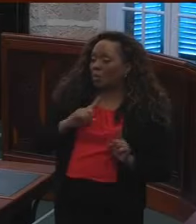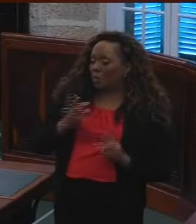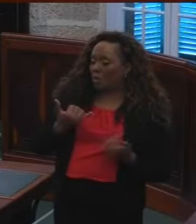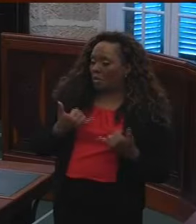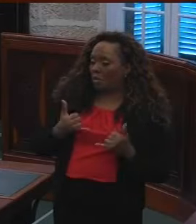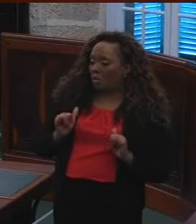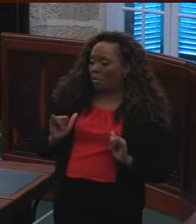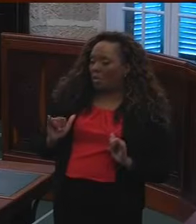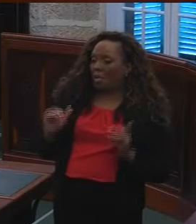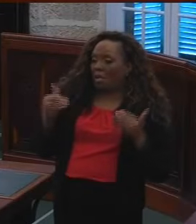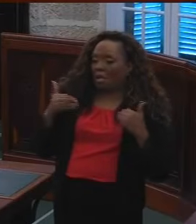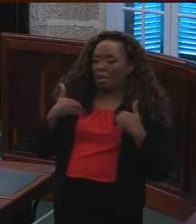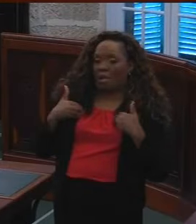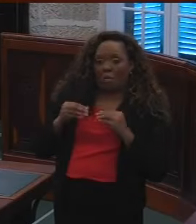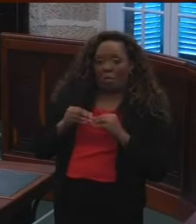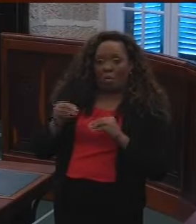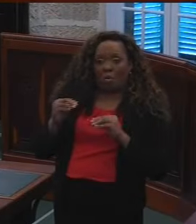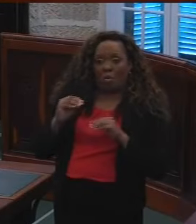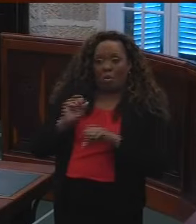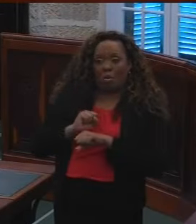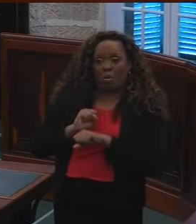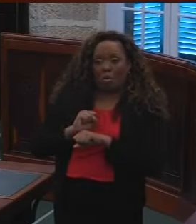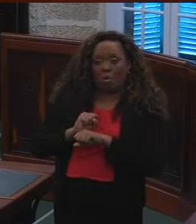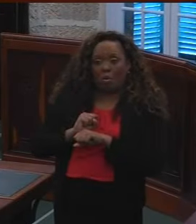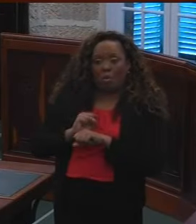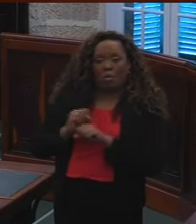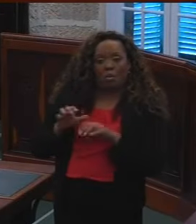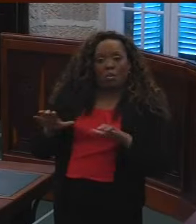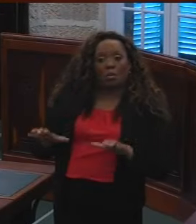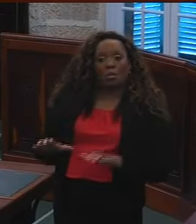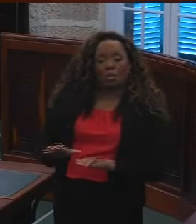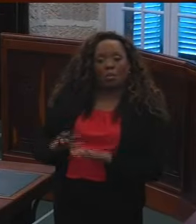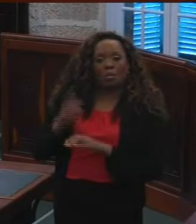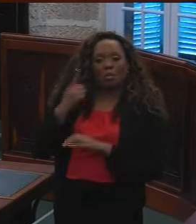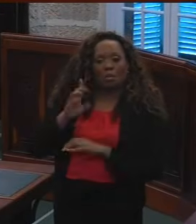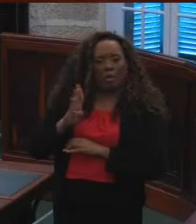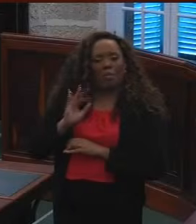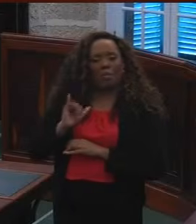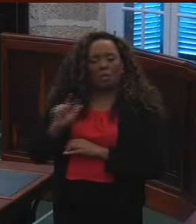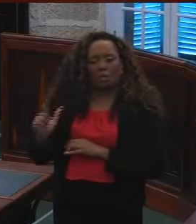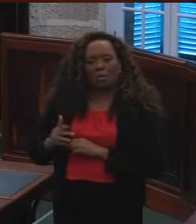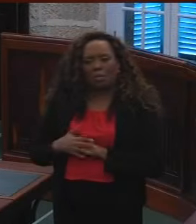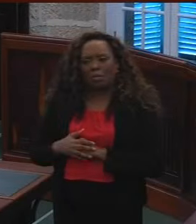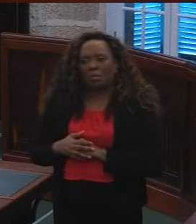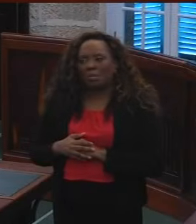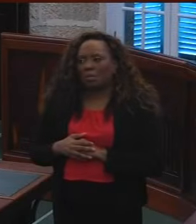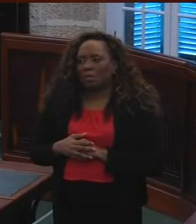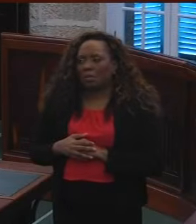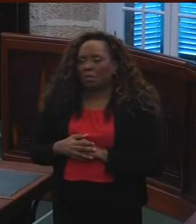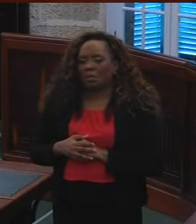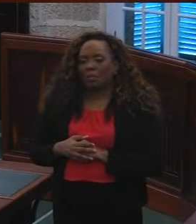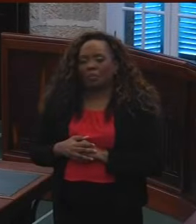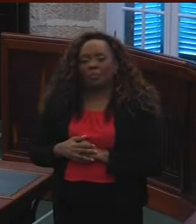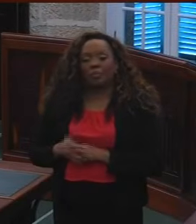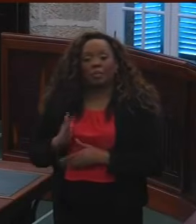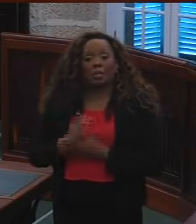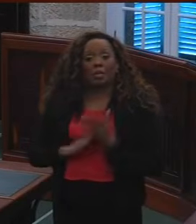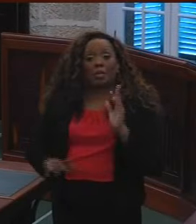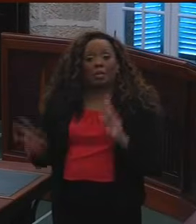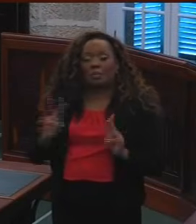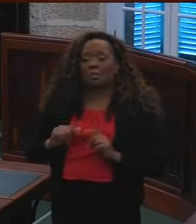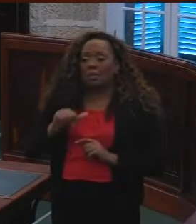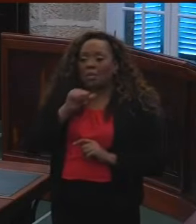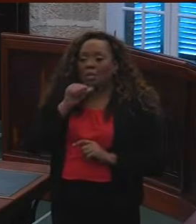we have to fill. There are people who are not old enough to be considered geriatric